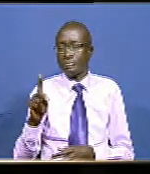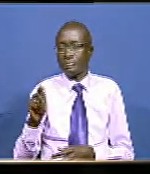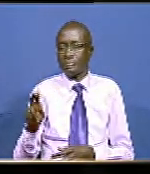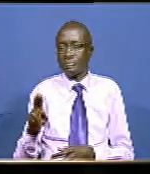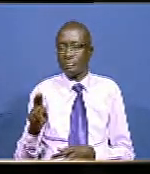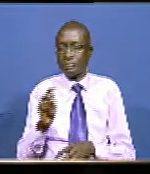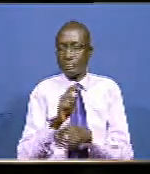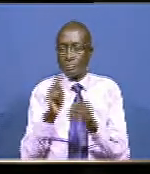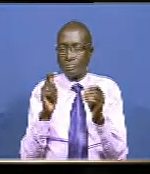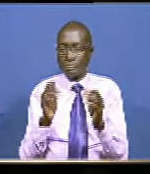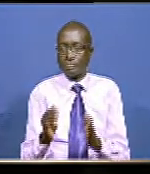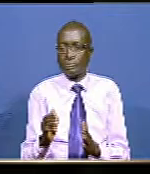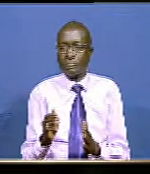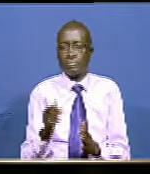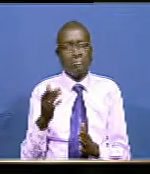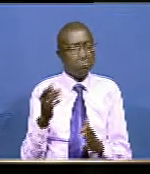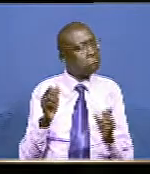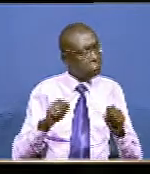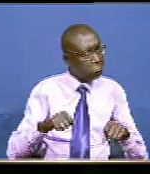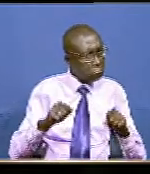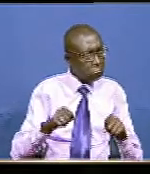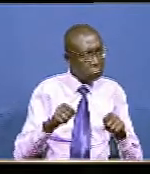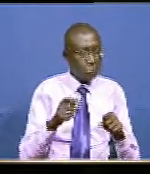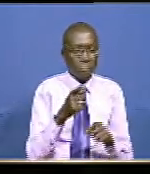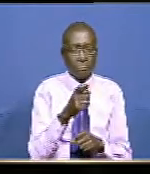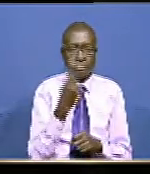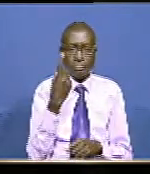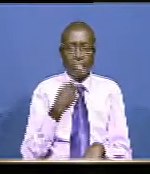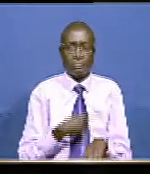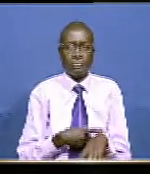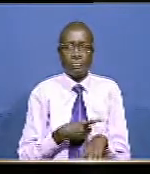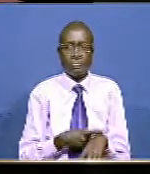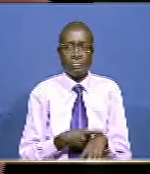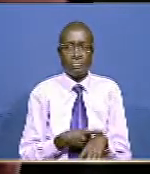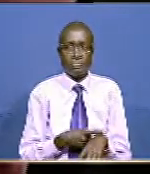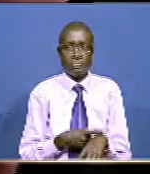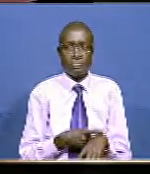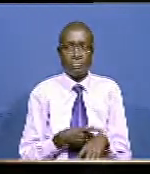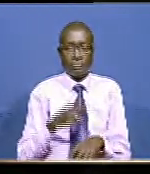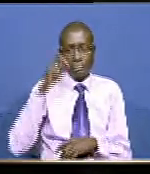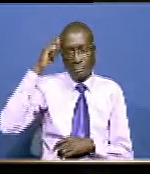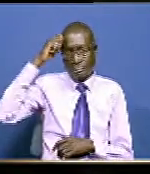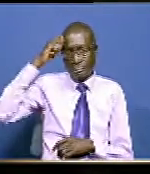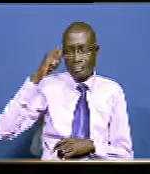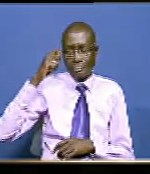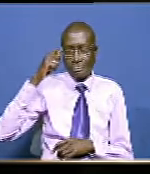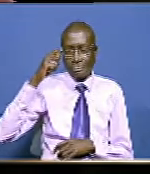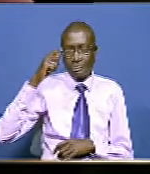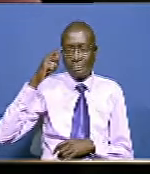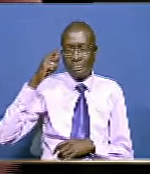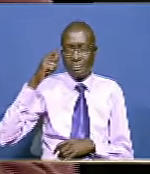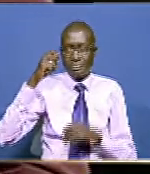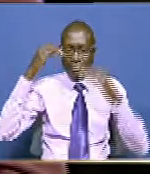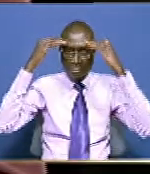like, Awana manzio neza fanya ikitu. And the first time I decided to put on a beret, I was to put on a godfather, mm-hmm. the